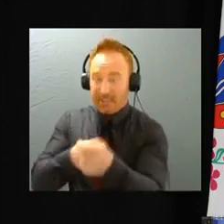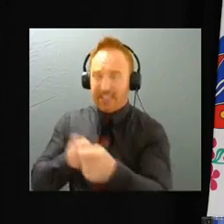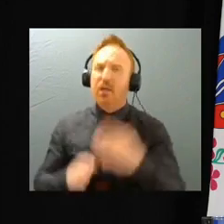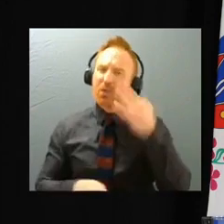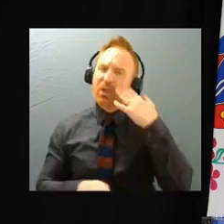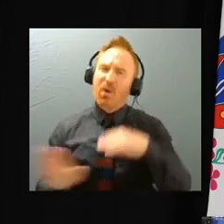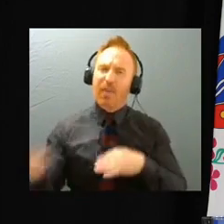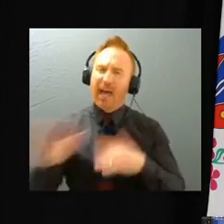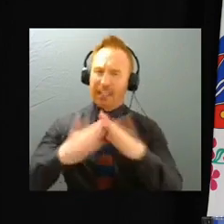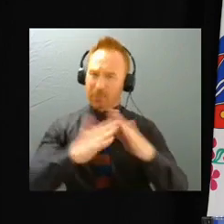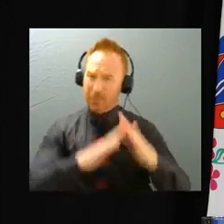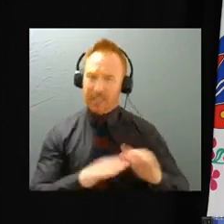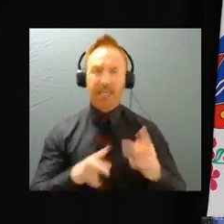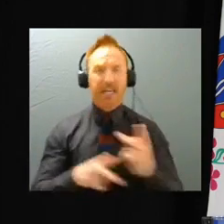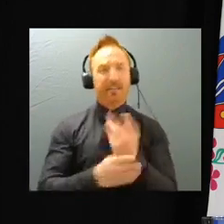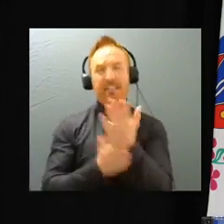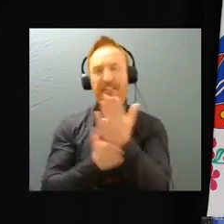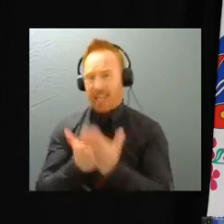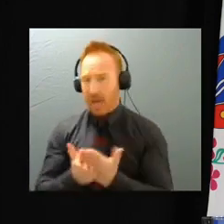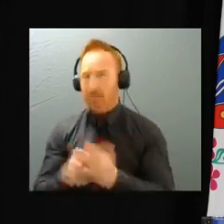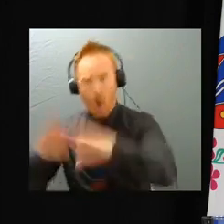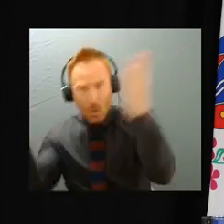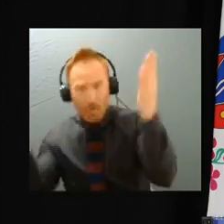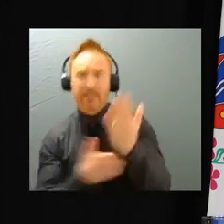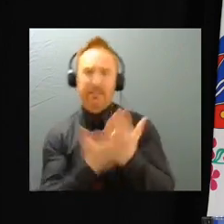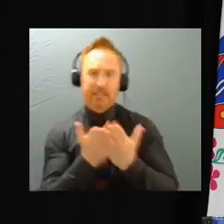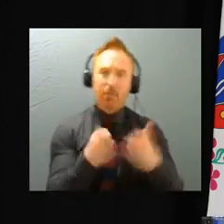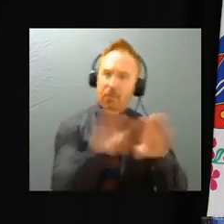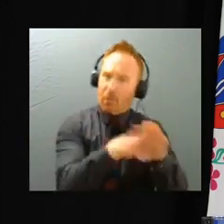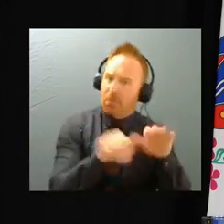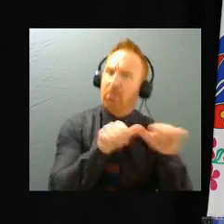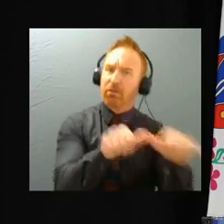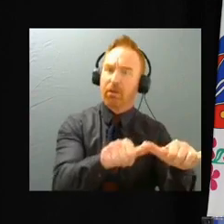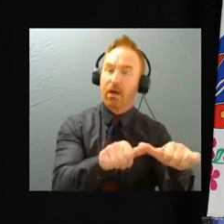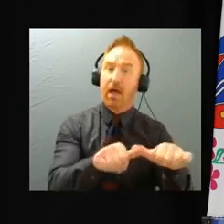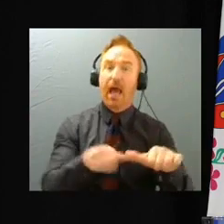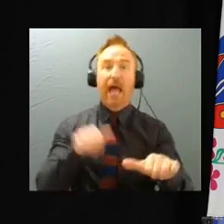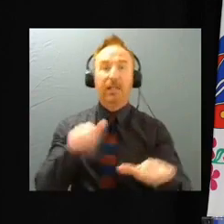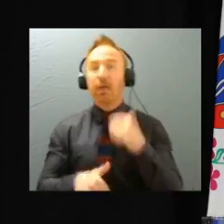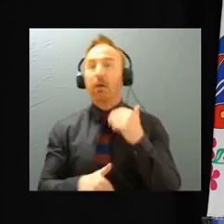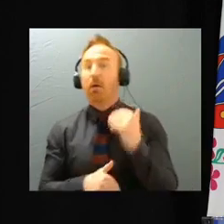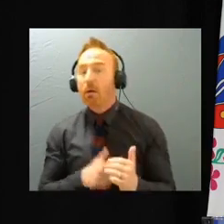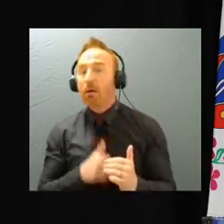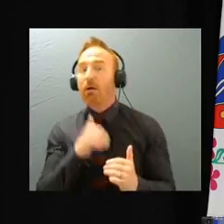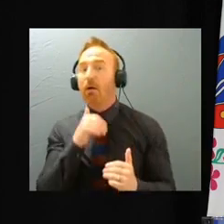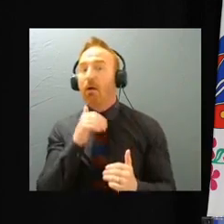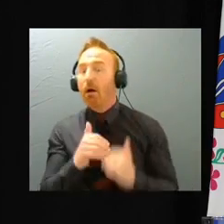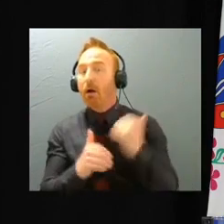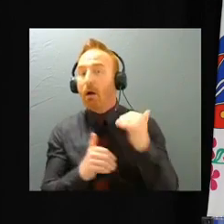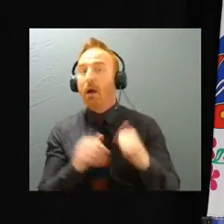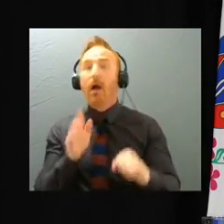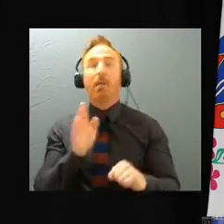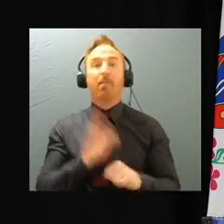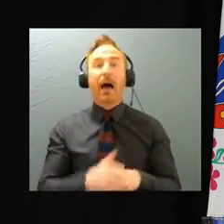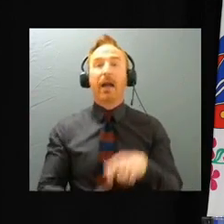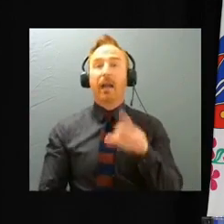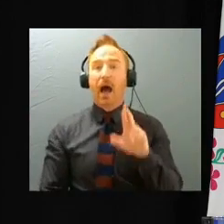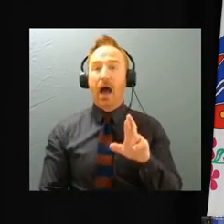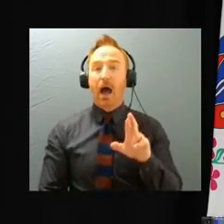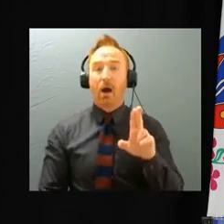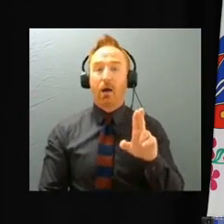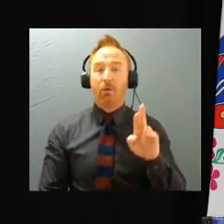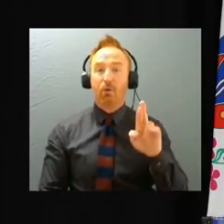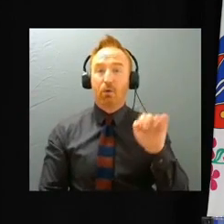up. As we progress, we'll be looking at what changes from the rural point of view. Are community concerns being